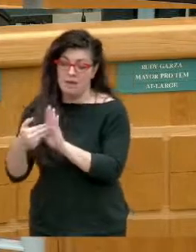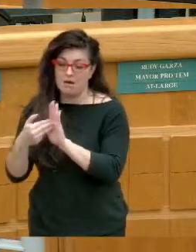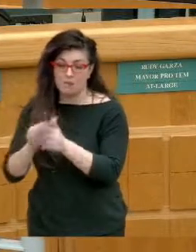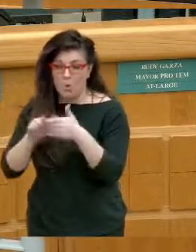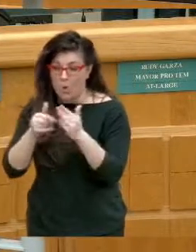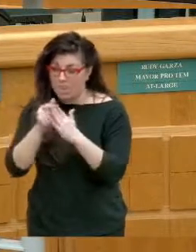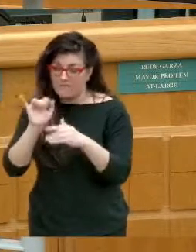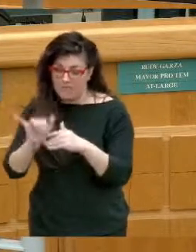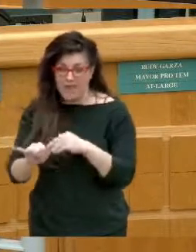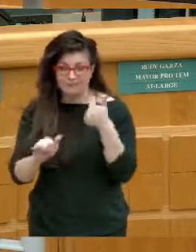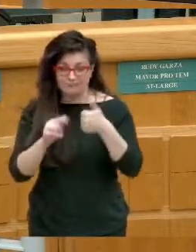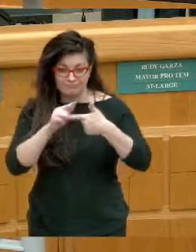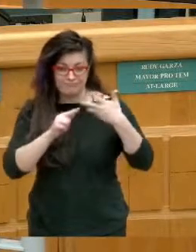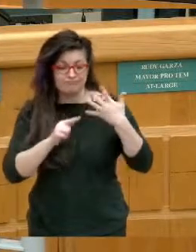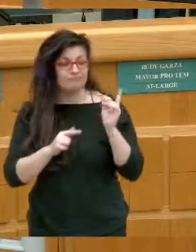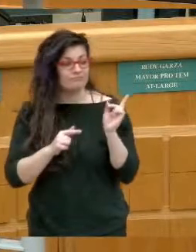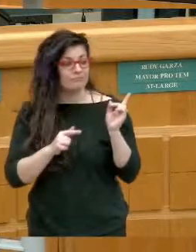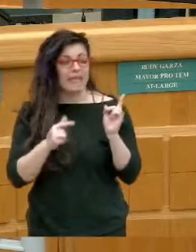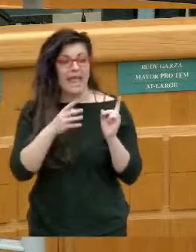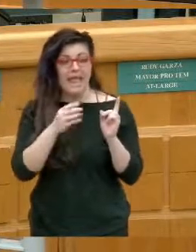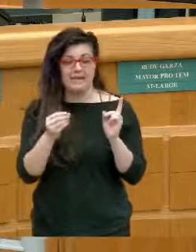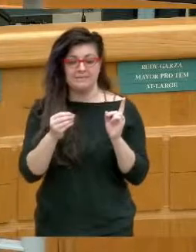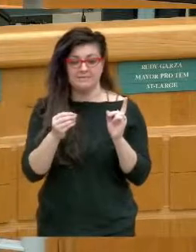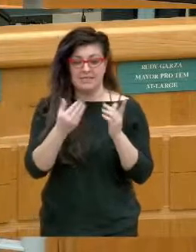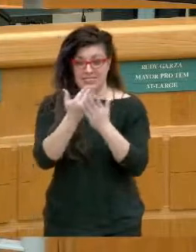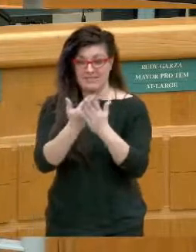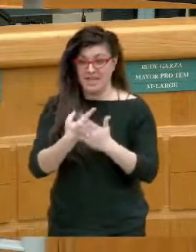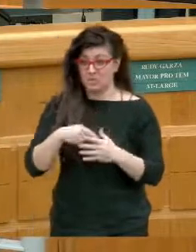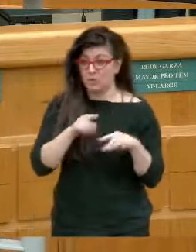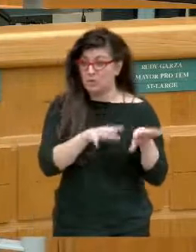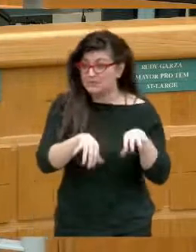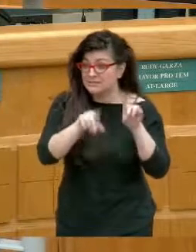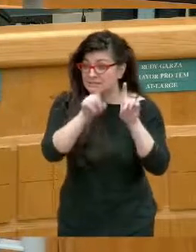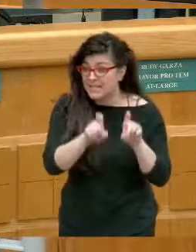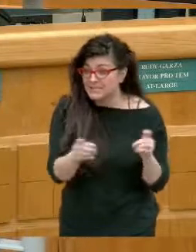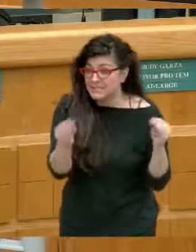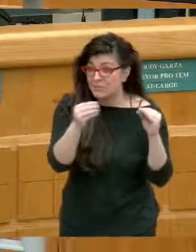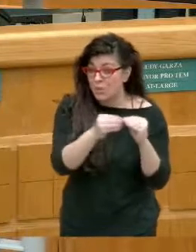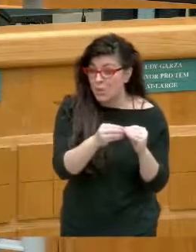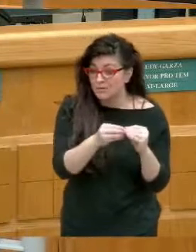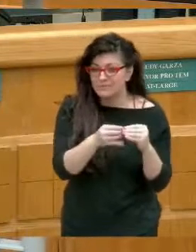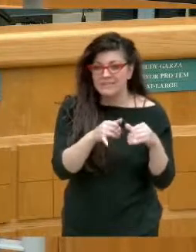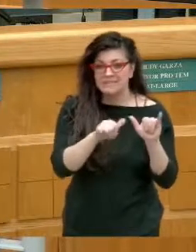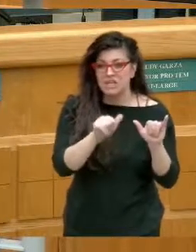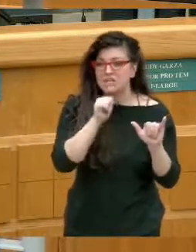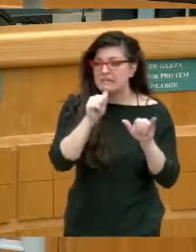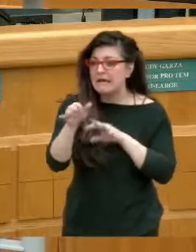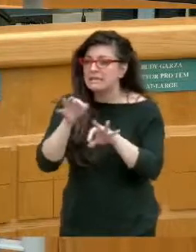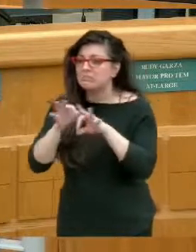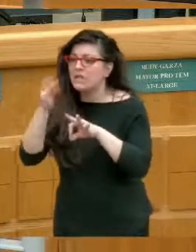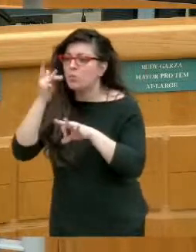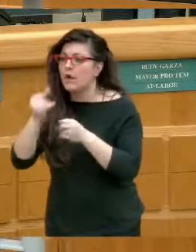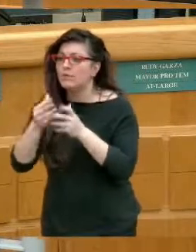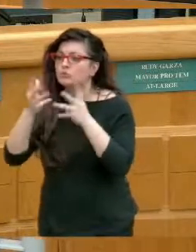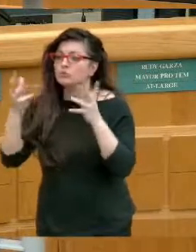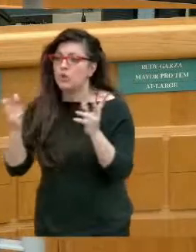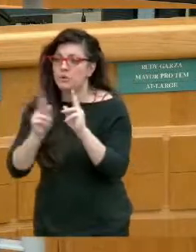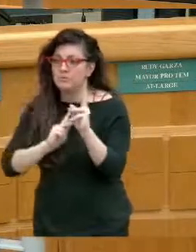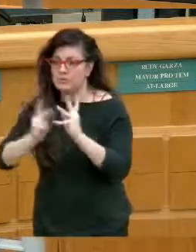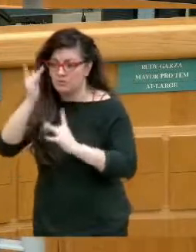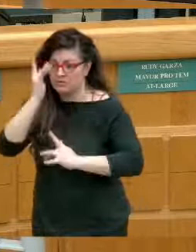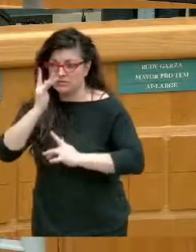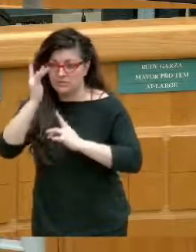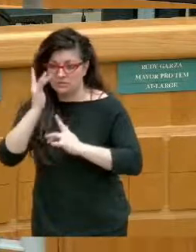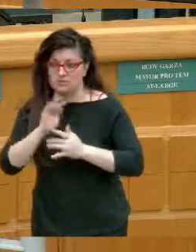of cases, or the fact that we're testing more, doesn't explain everything that's out there. All these